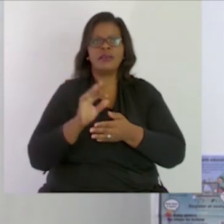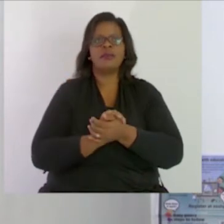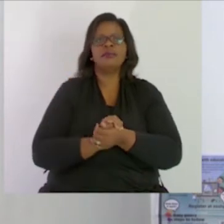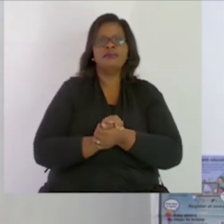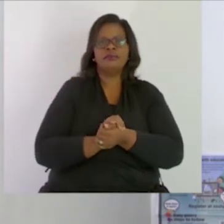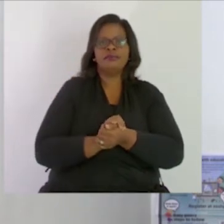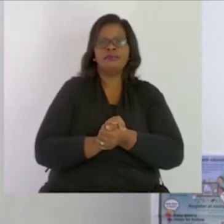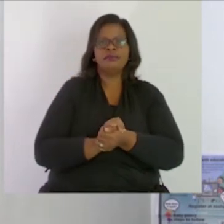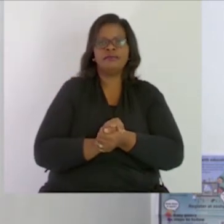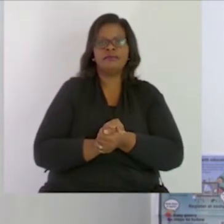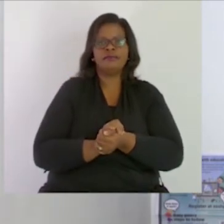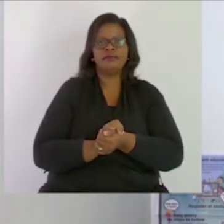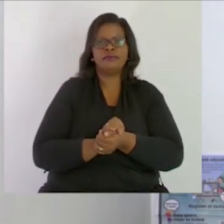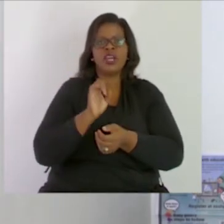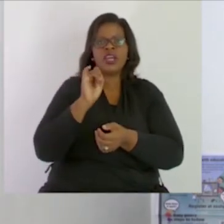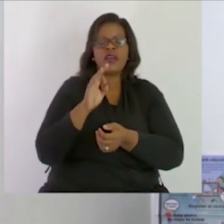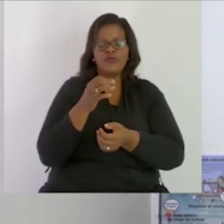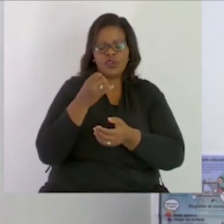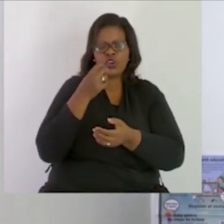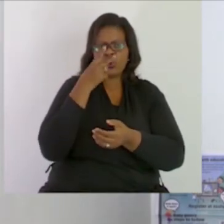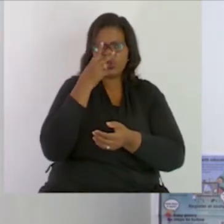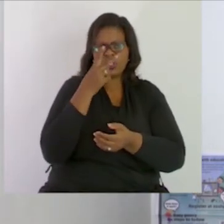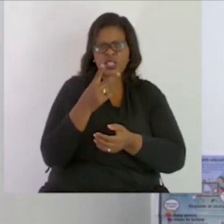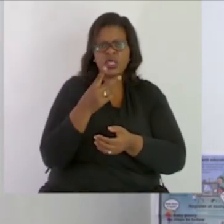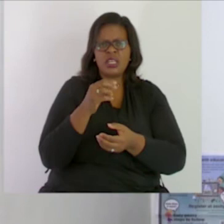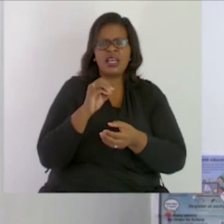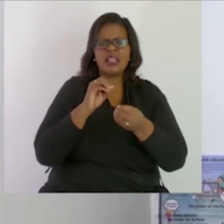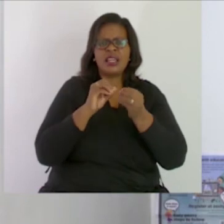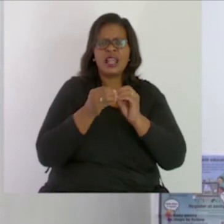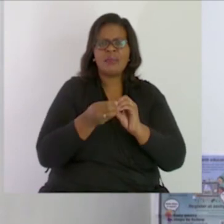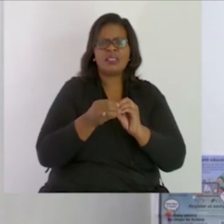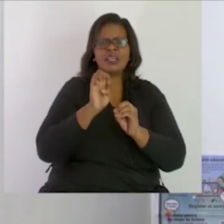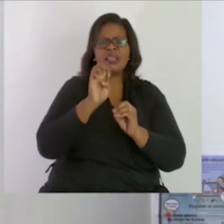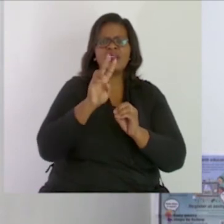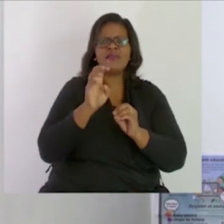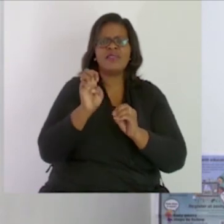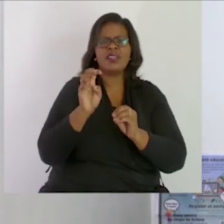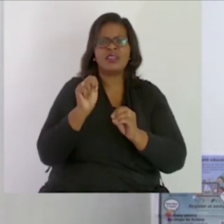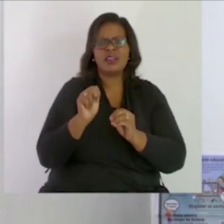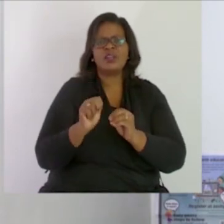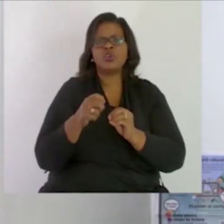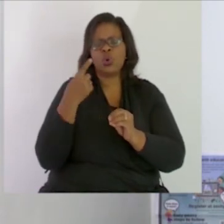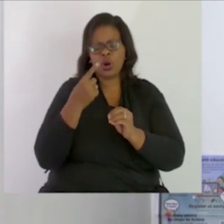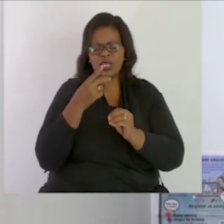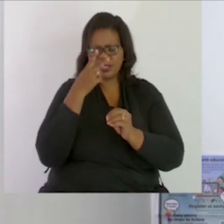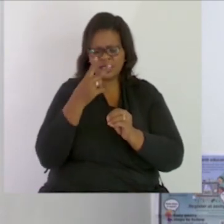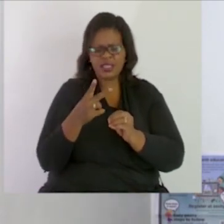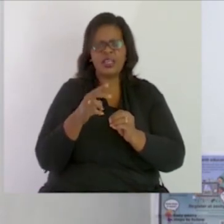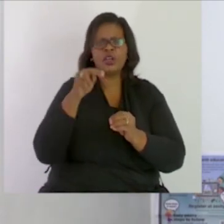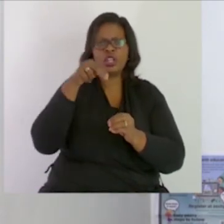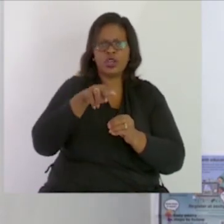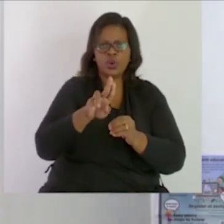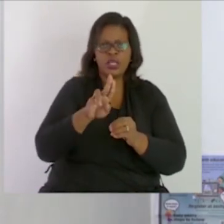9. So whenever you are identifying your even numbers, you just look at the unit. If the unit is having one of